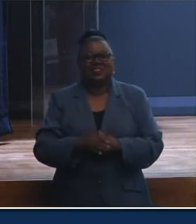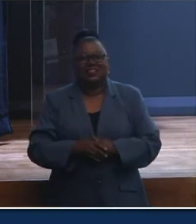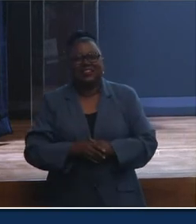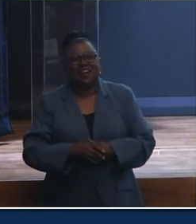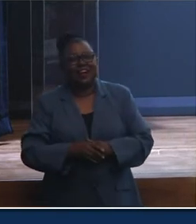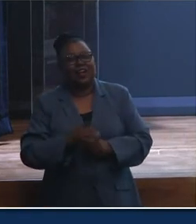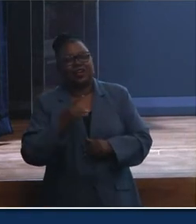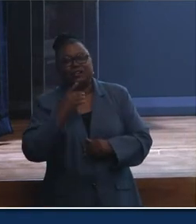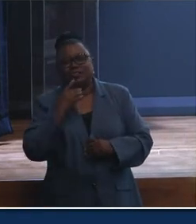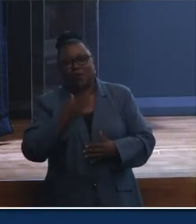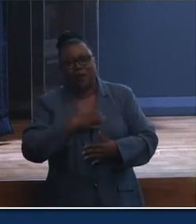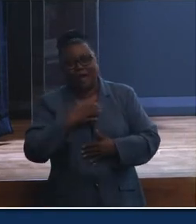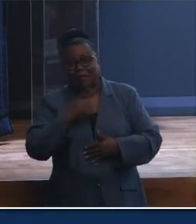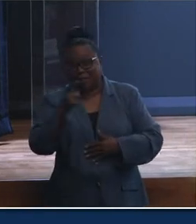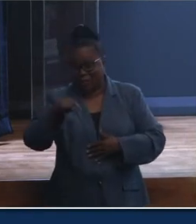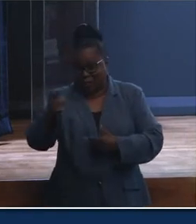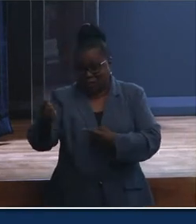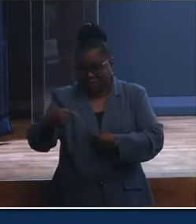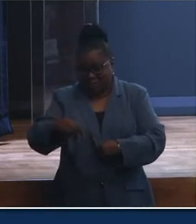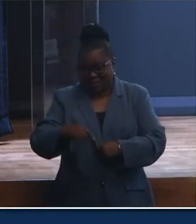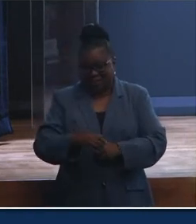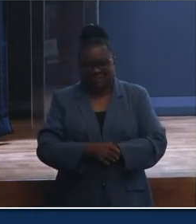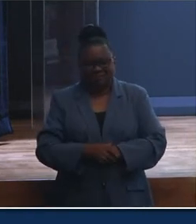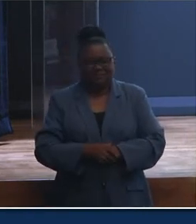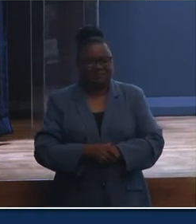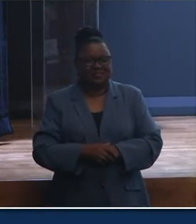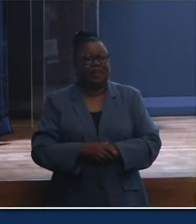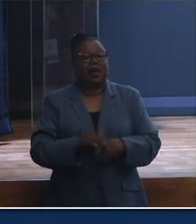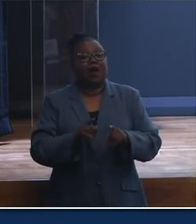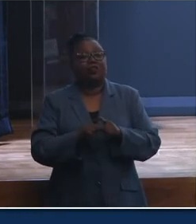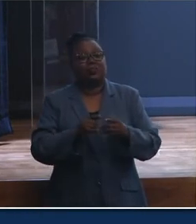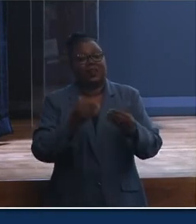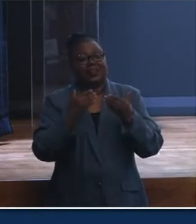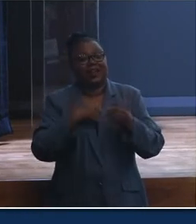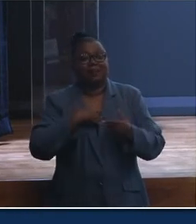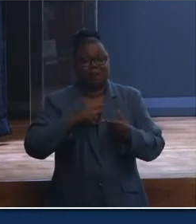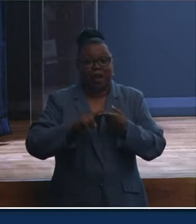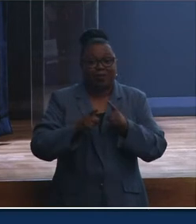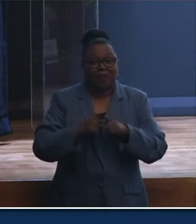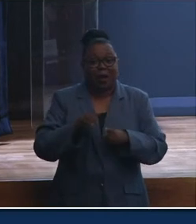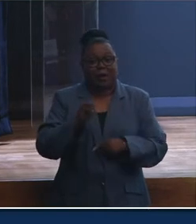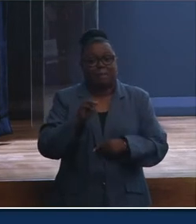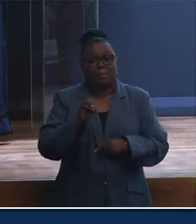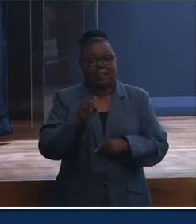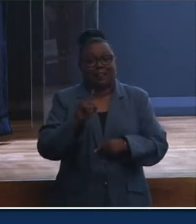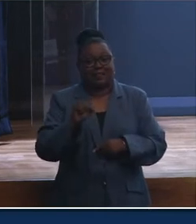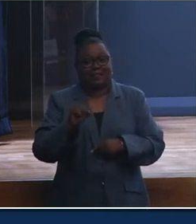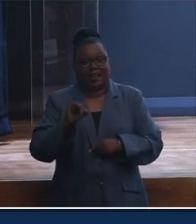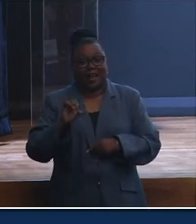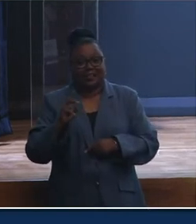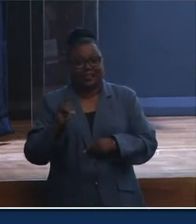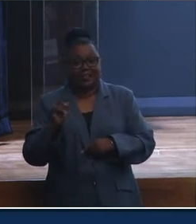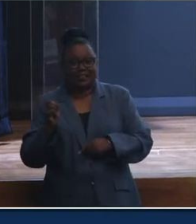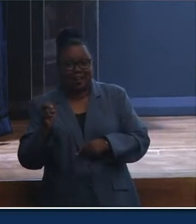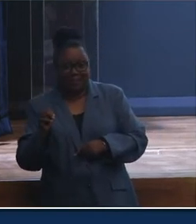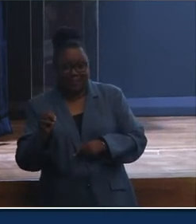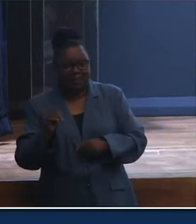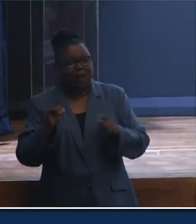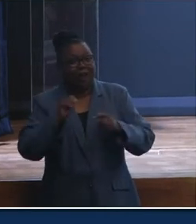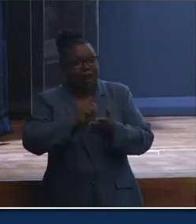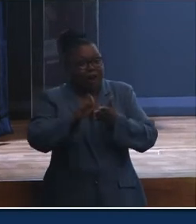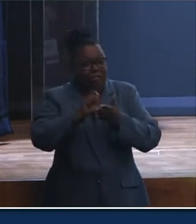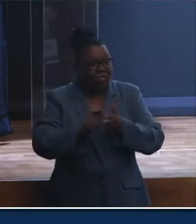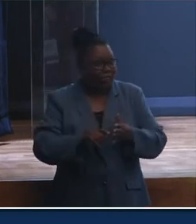We are so happy that you're here. I also want to thank my friend, Melissa Isaacson. Hey.